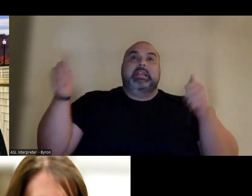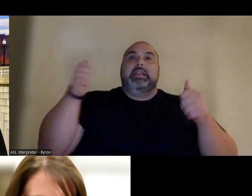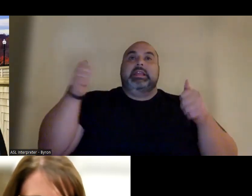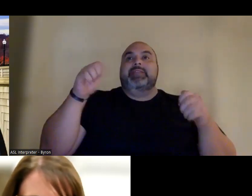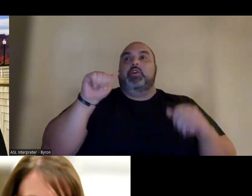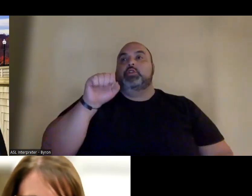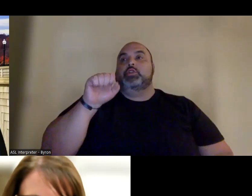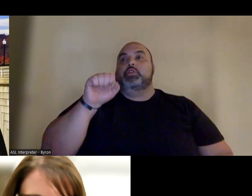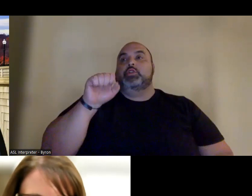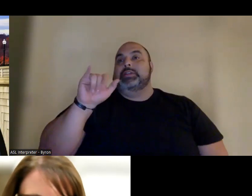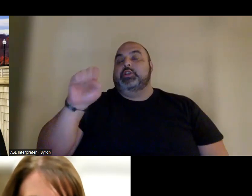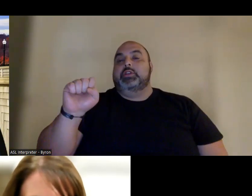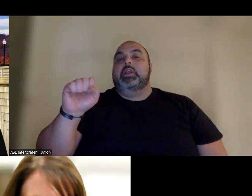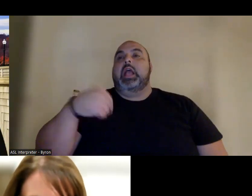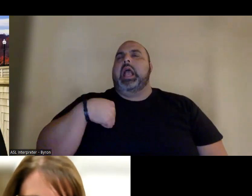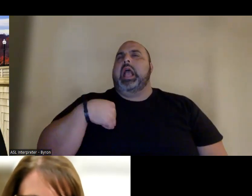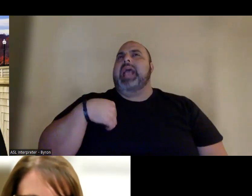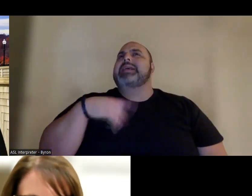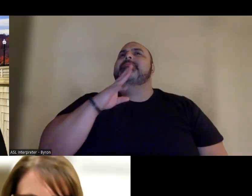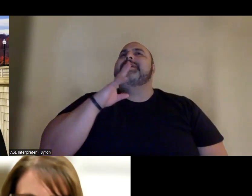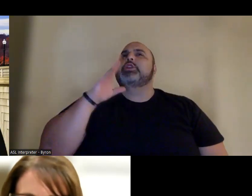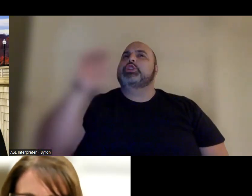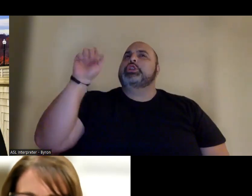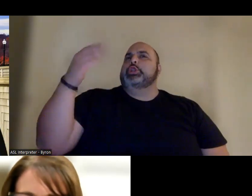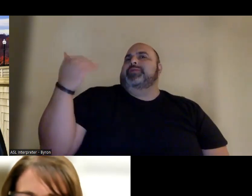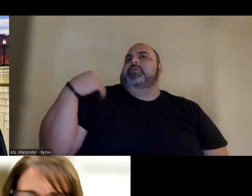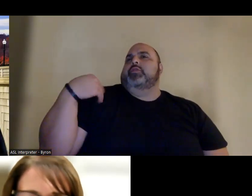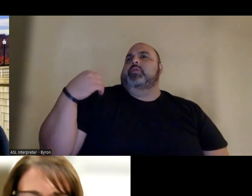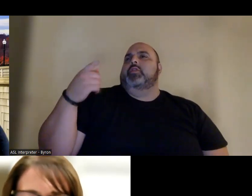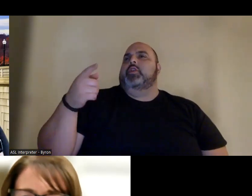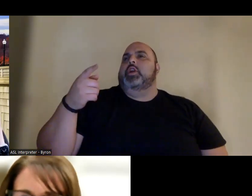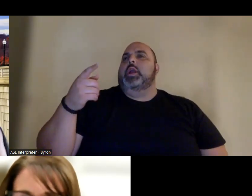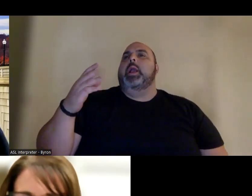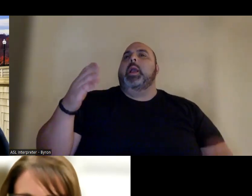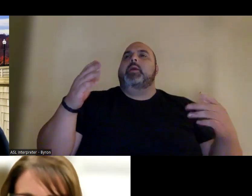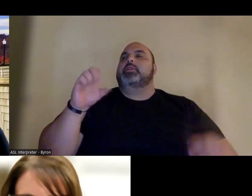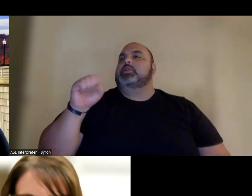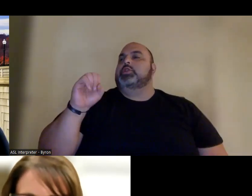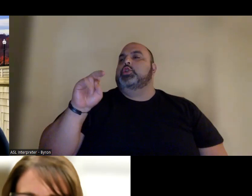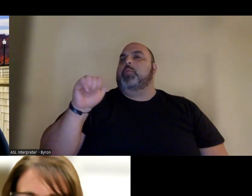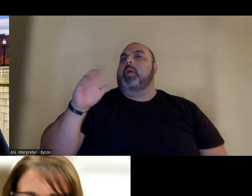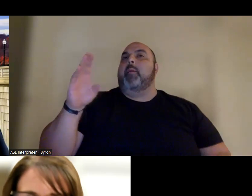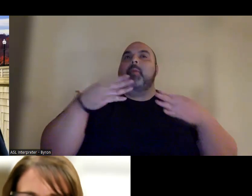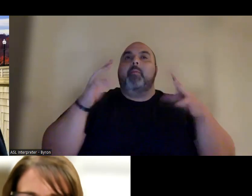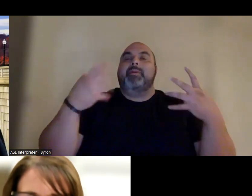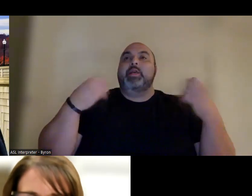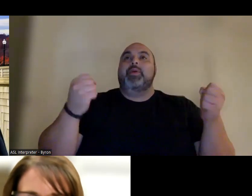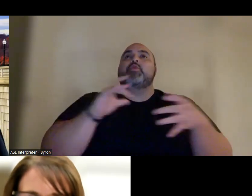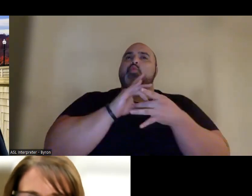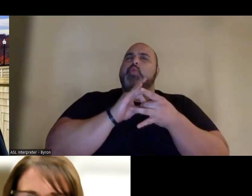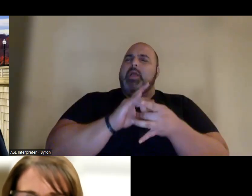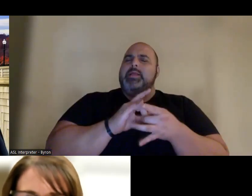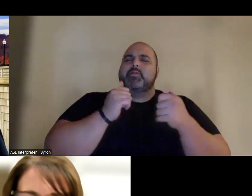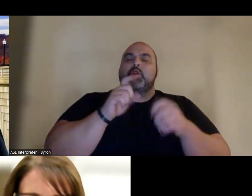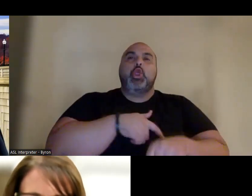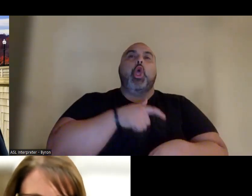I mentioned earlier that in Solano Public Health, we had really great relationships with our long-term care